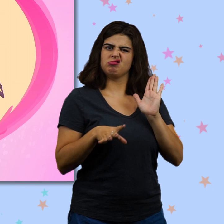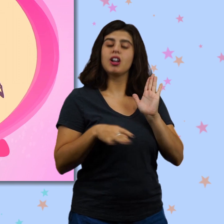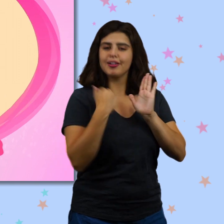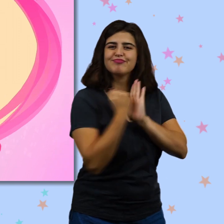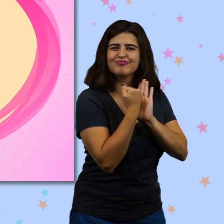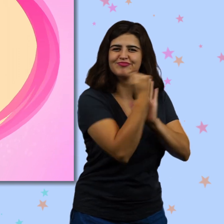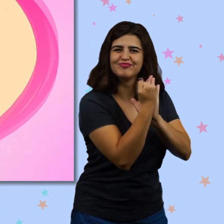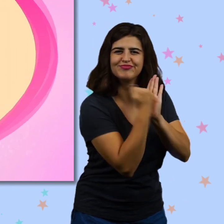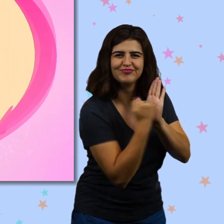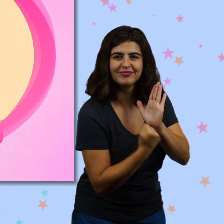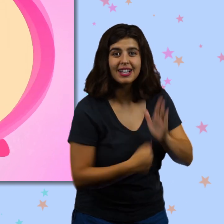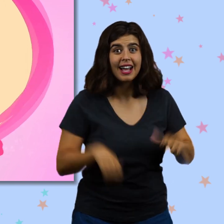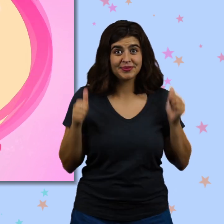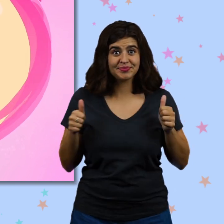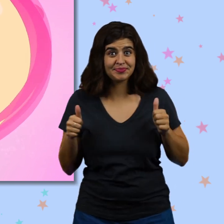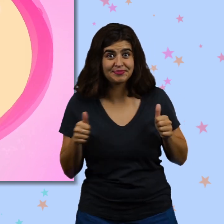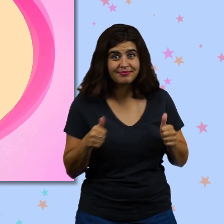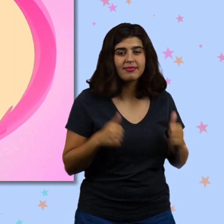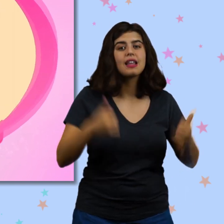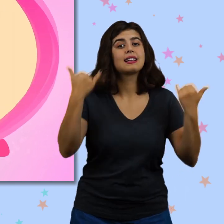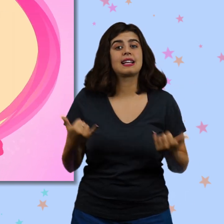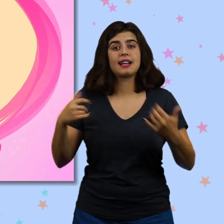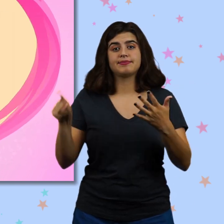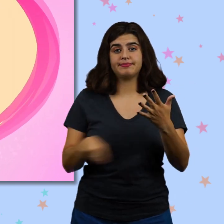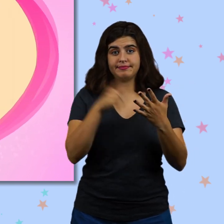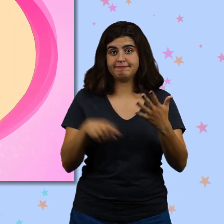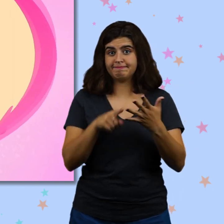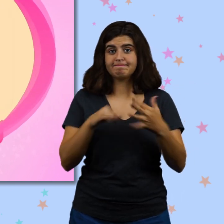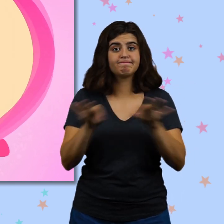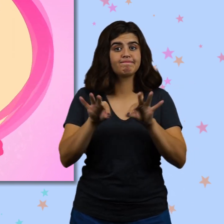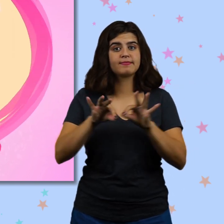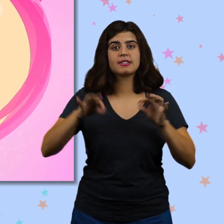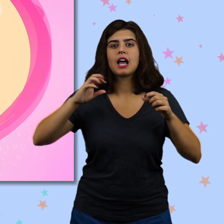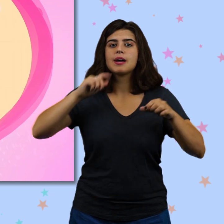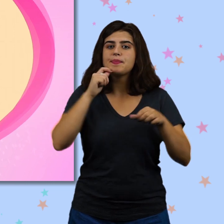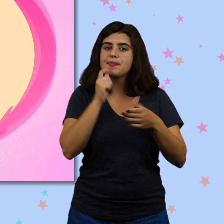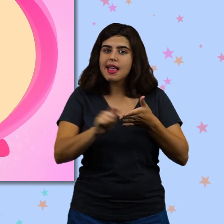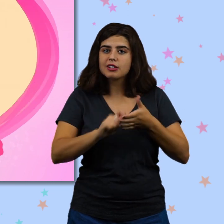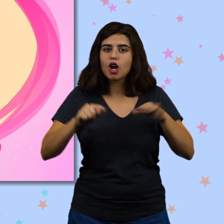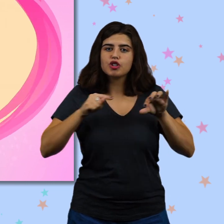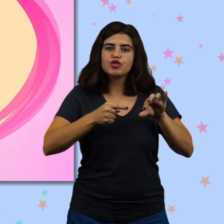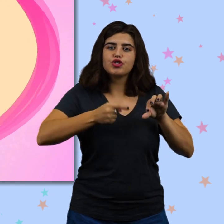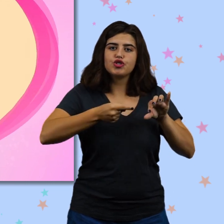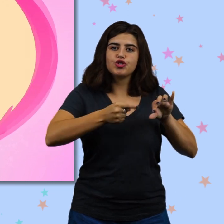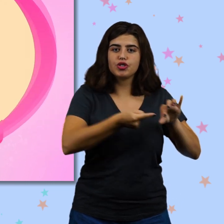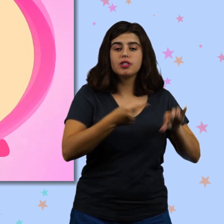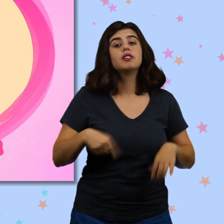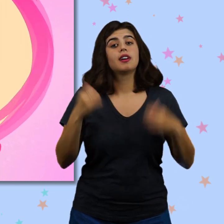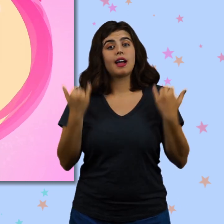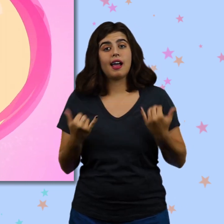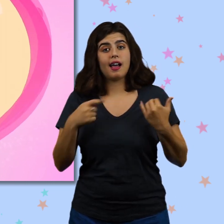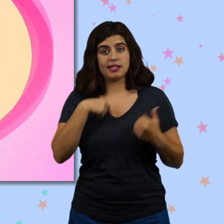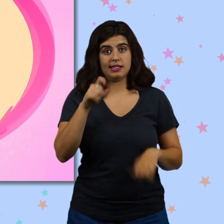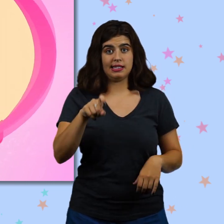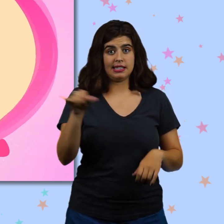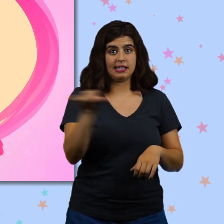not quite convinced by what we've drawn. That's better. Another important thing is the pencil sharpener, in case the